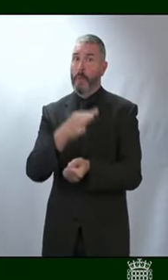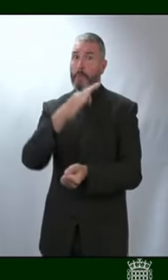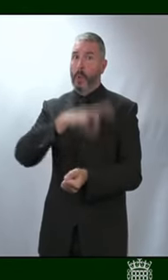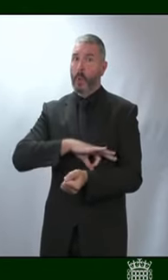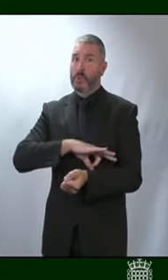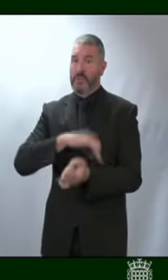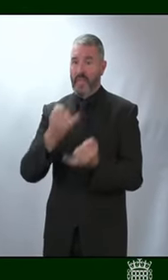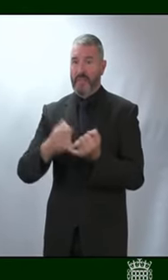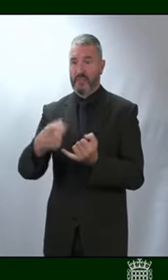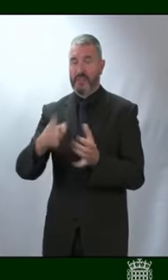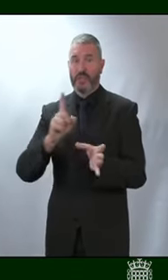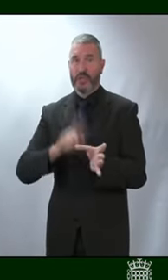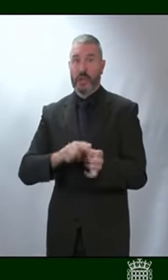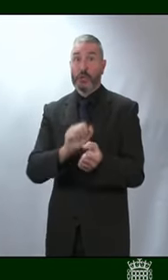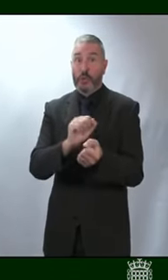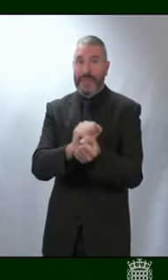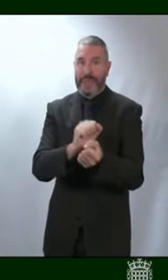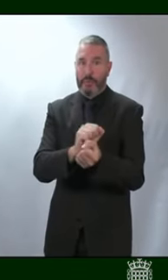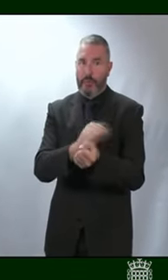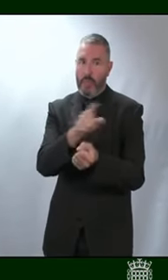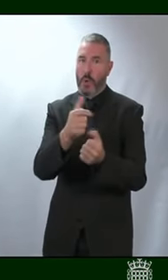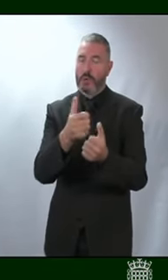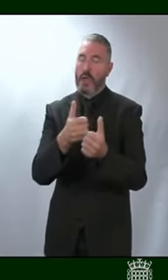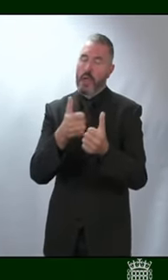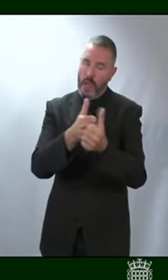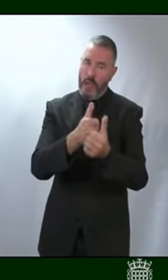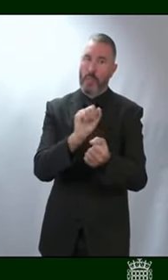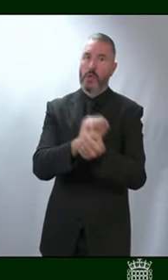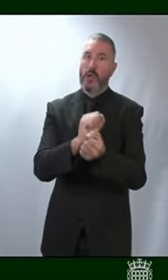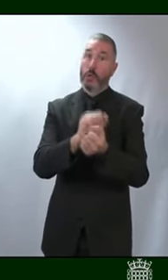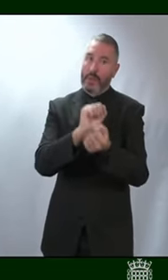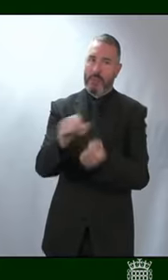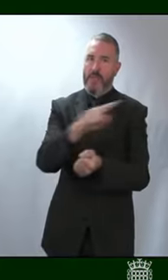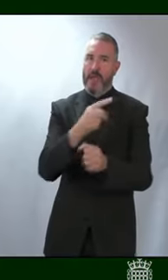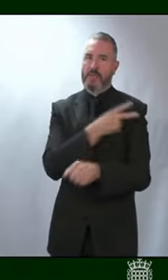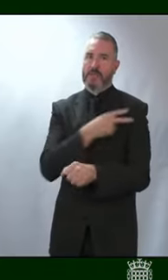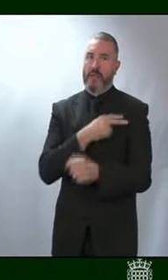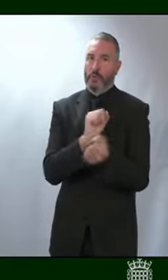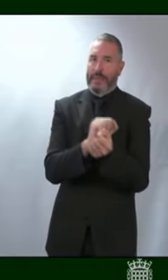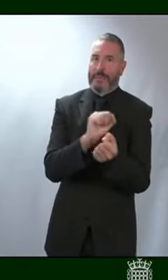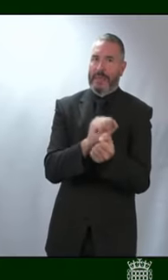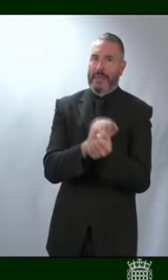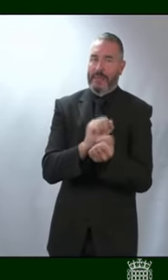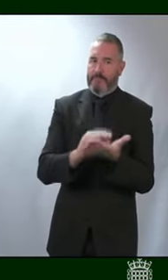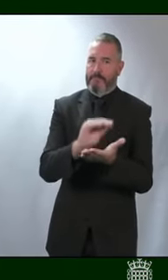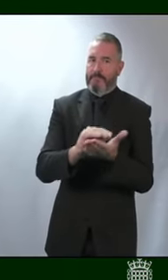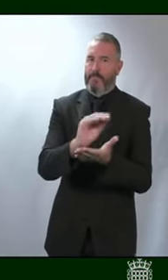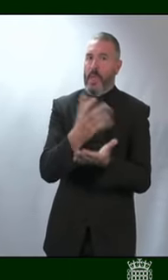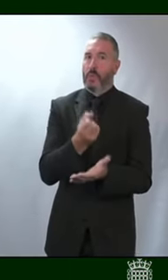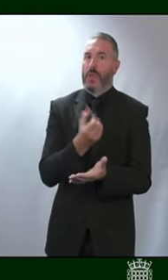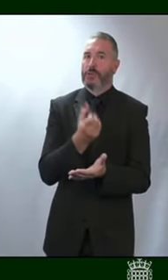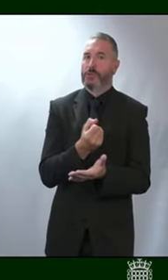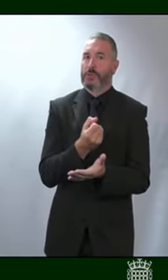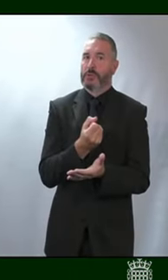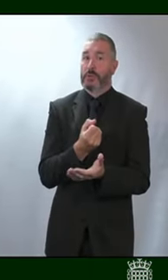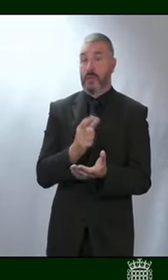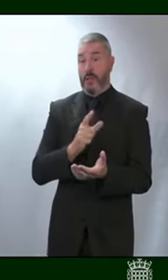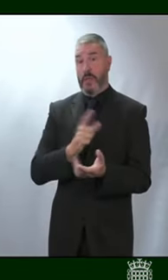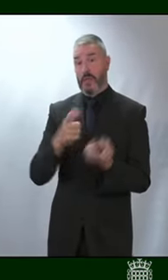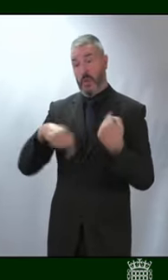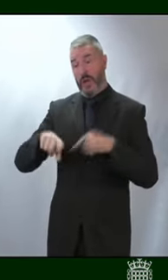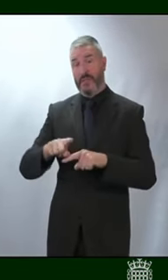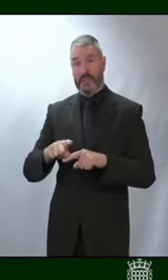year to help people, firms to keep people in employment. But also that's why we're looking at a massive